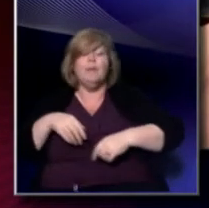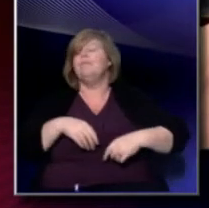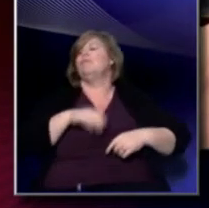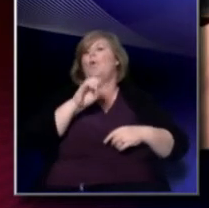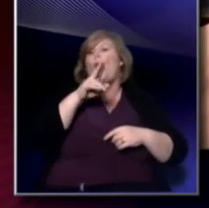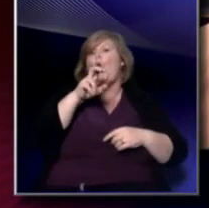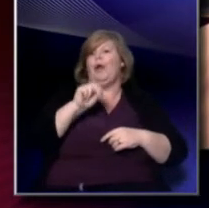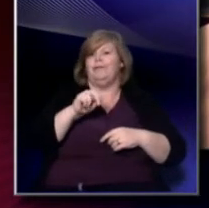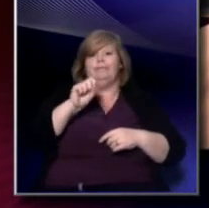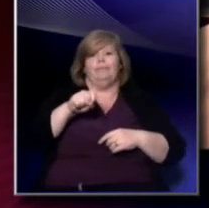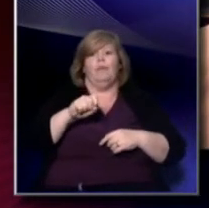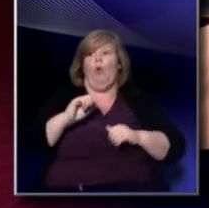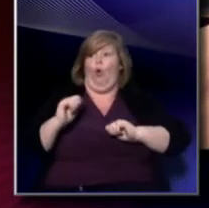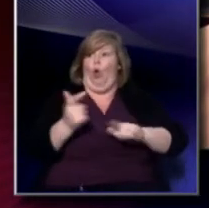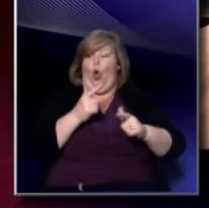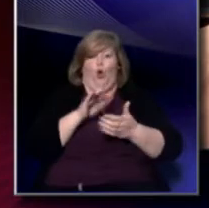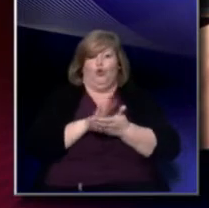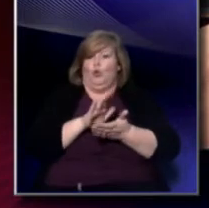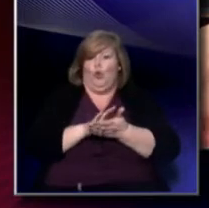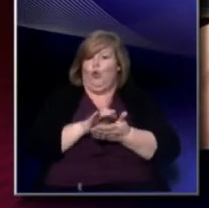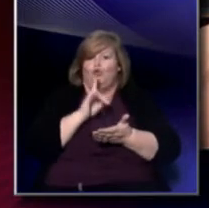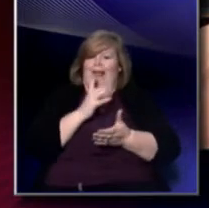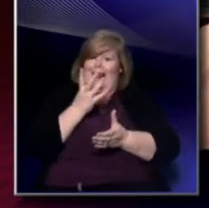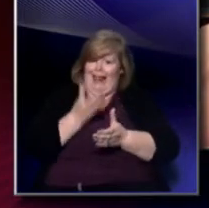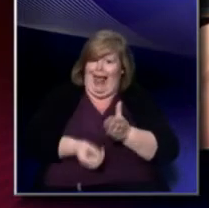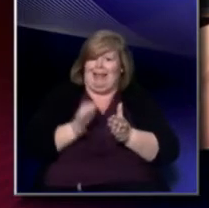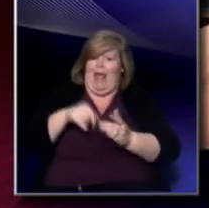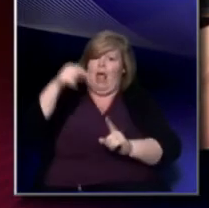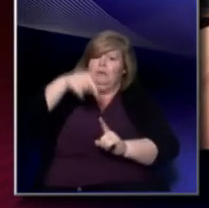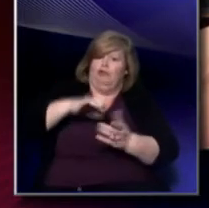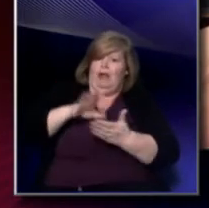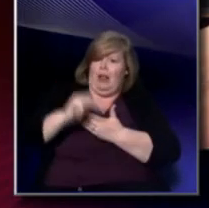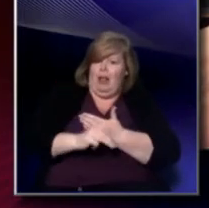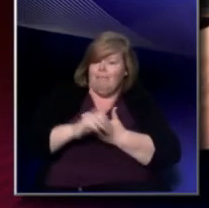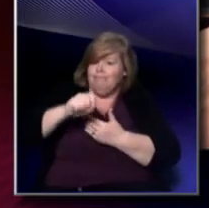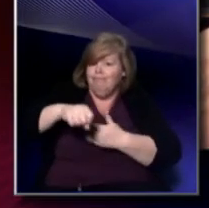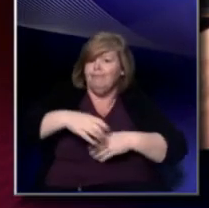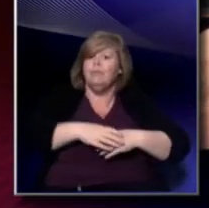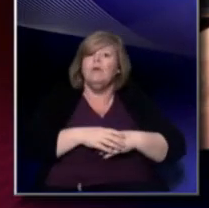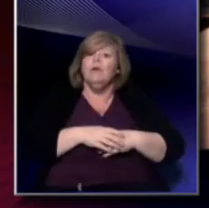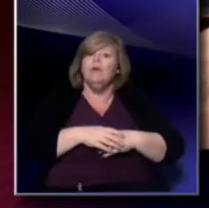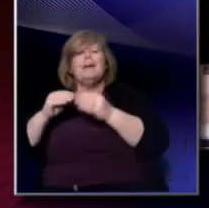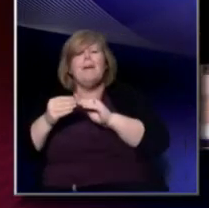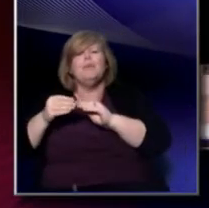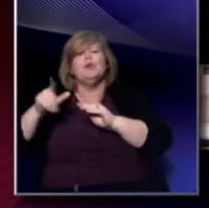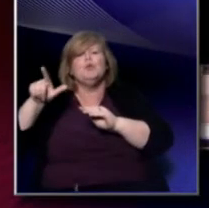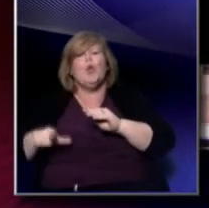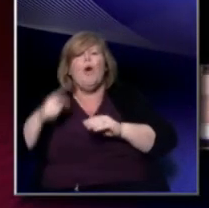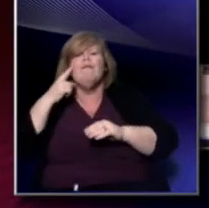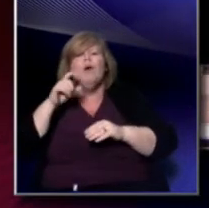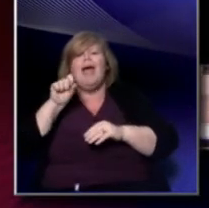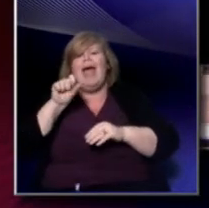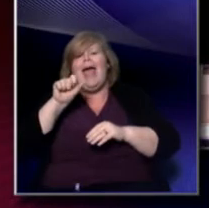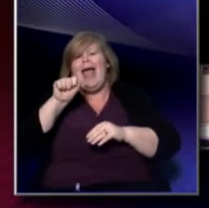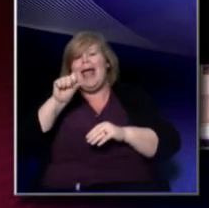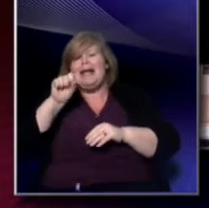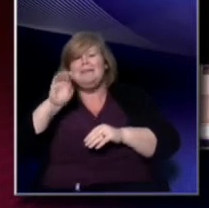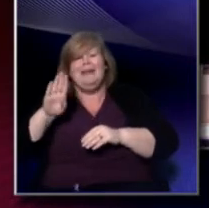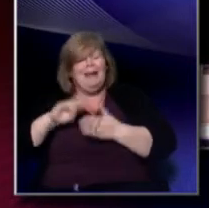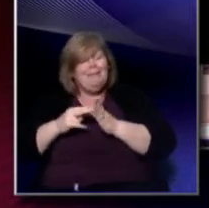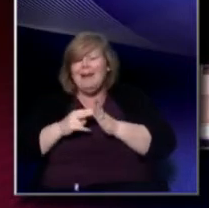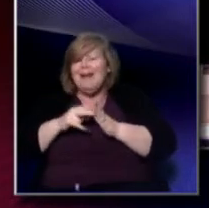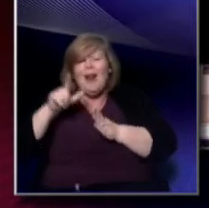schools are lacking a curriculum. So in kind of paralleling this with what we're doing with the two schools and improvement, that will qualify for the grant,